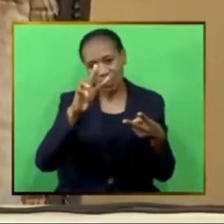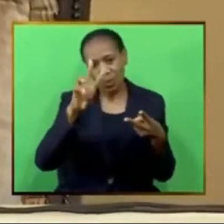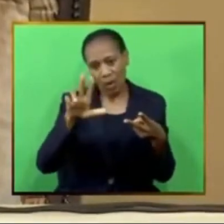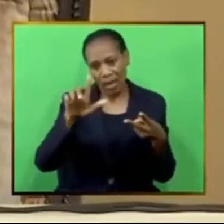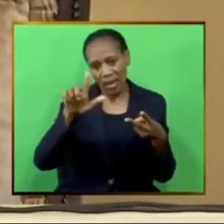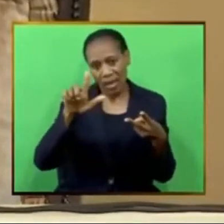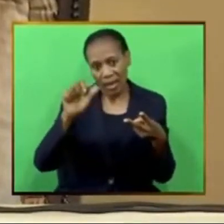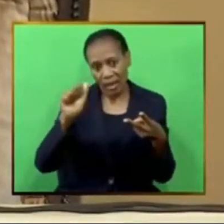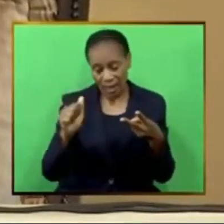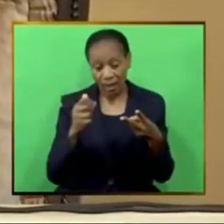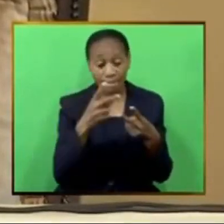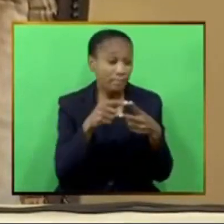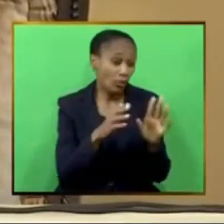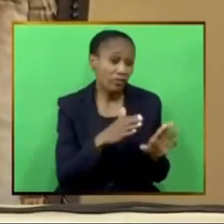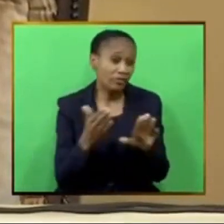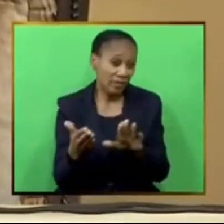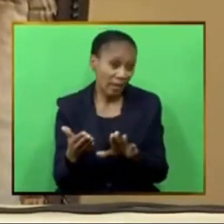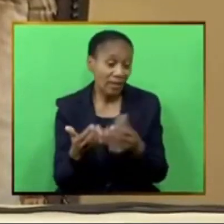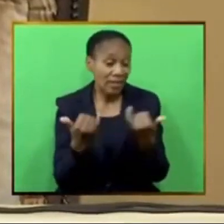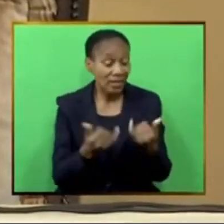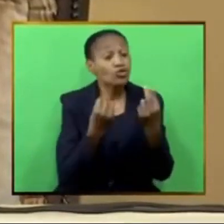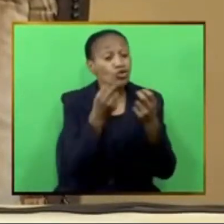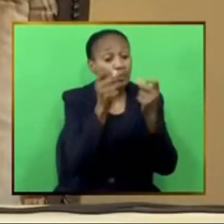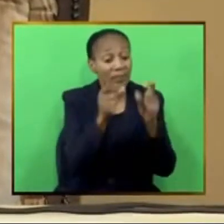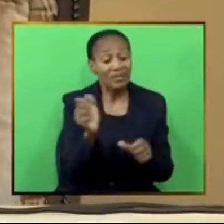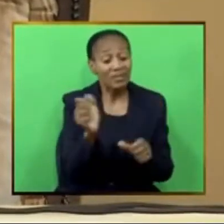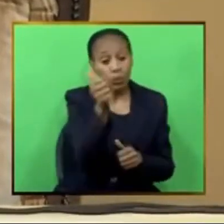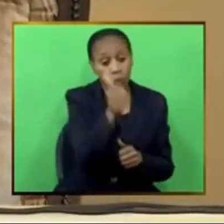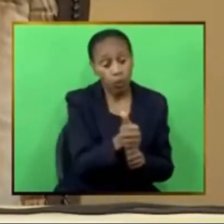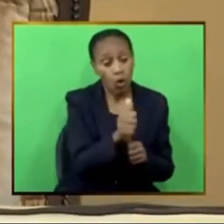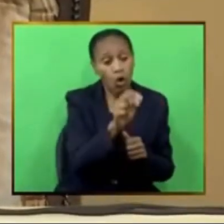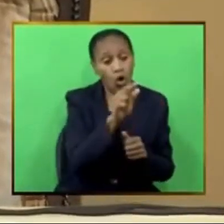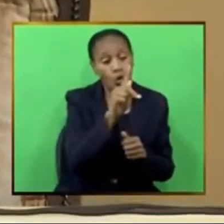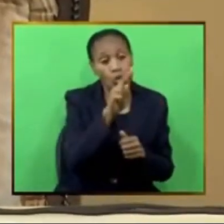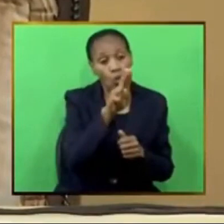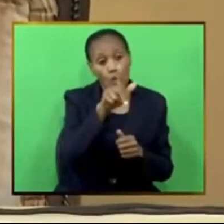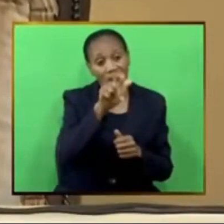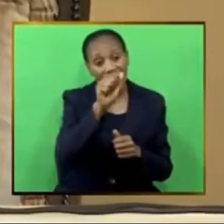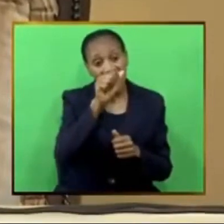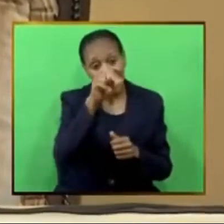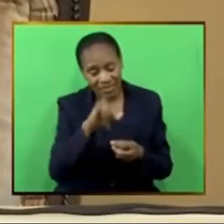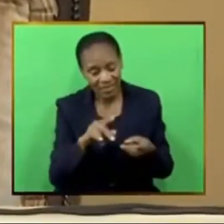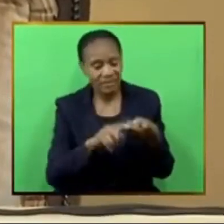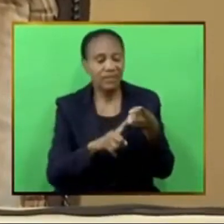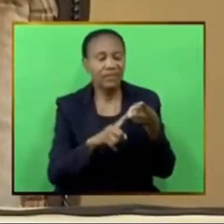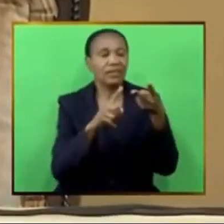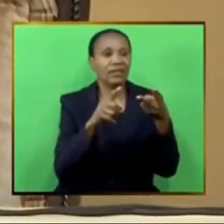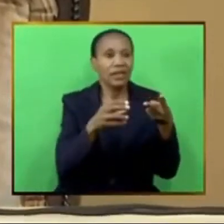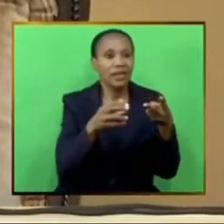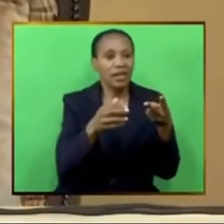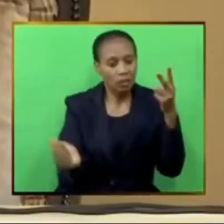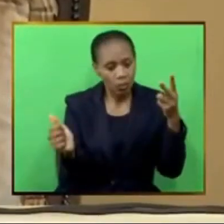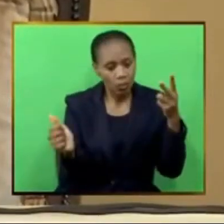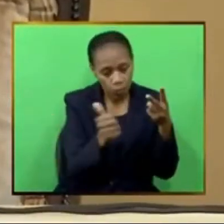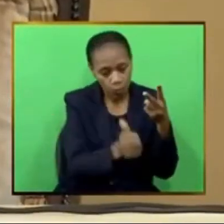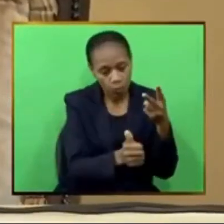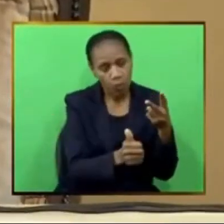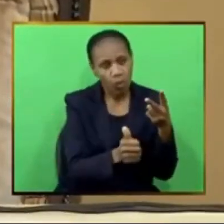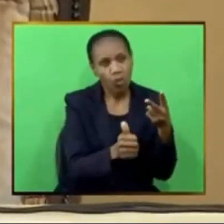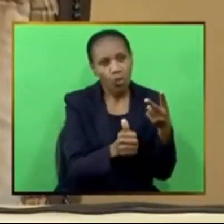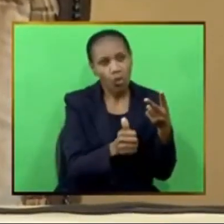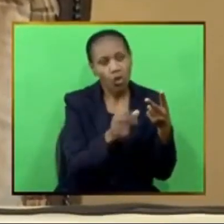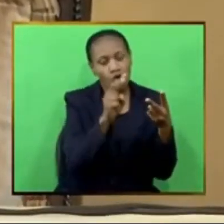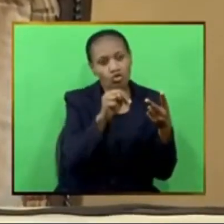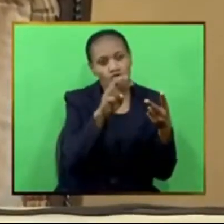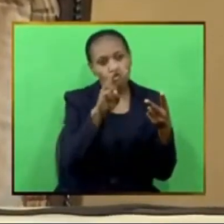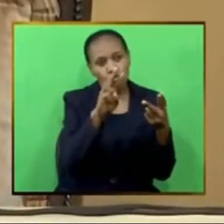been filled by the nomination of Mr. Khulani Elphias Richard Hadebe and Ms. Nuran